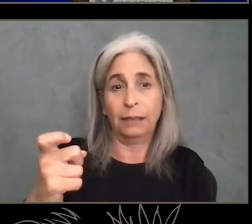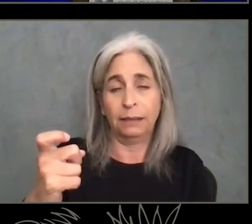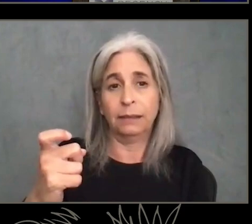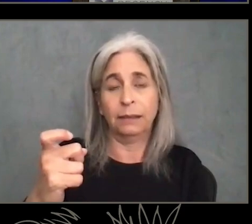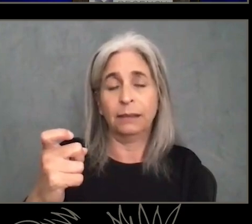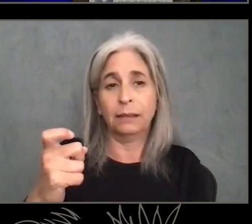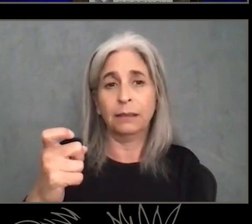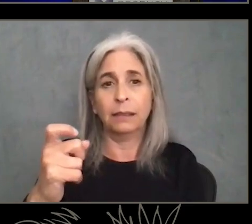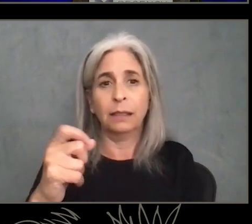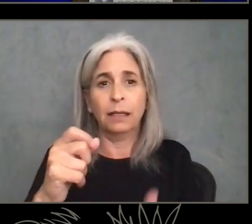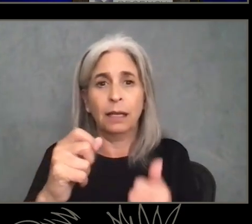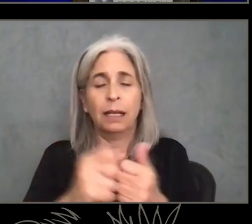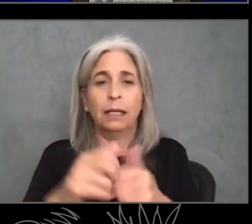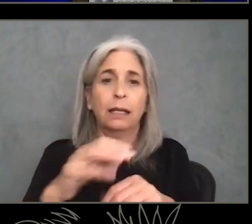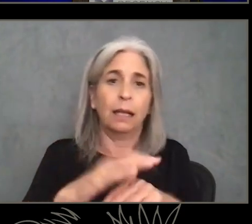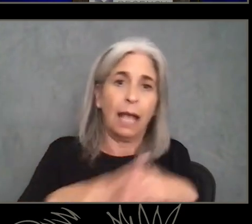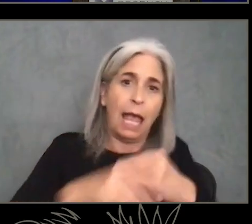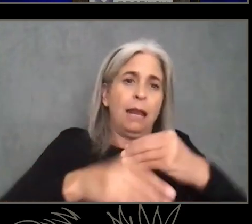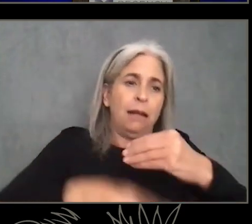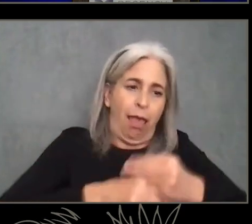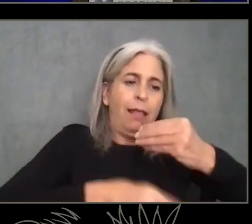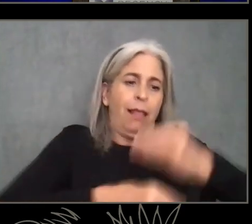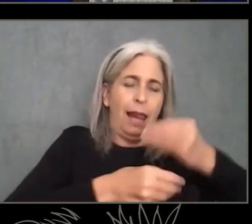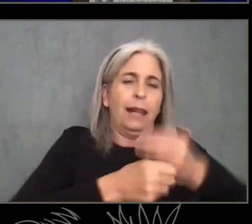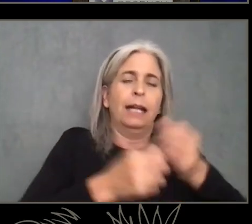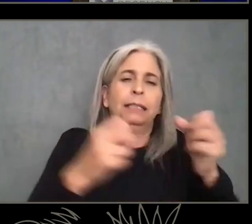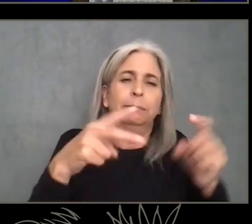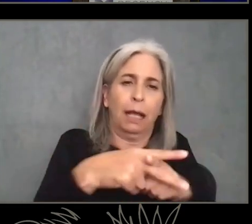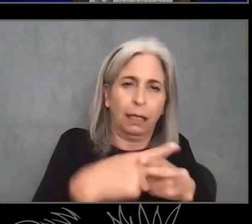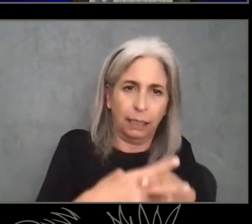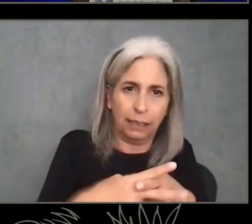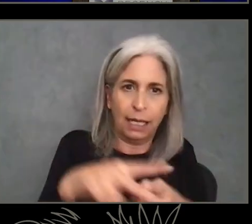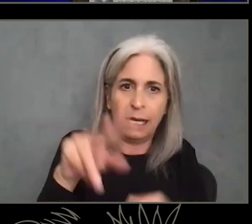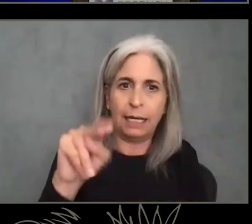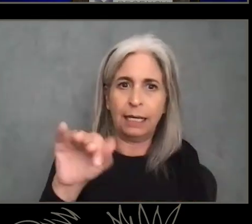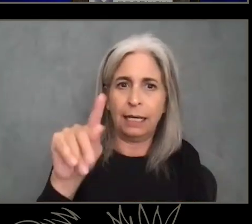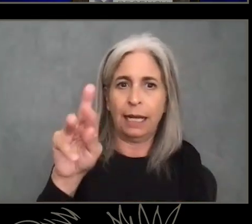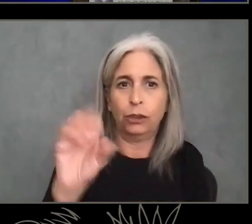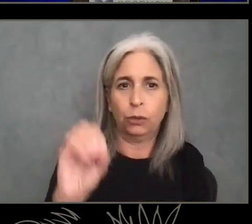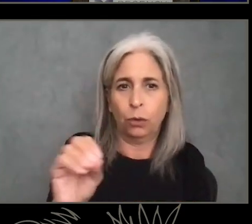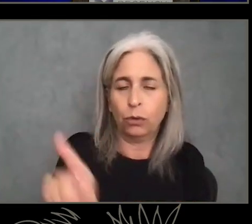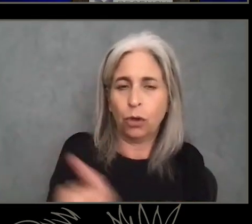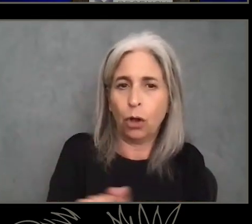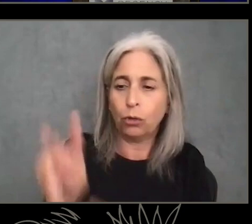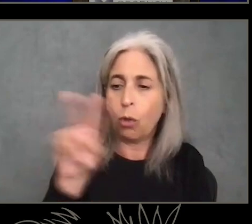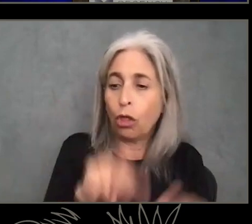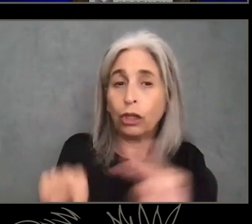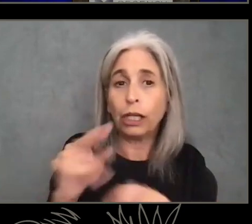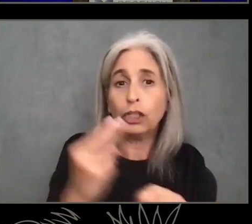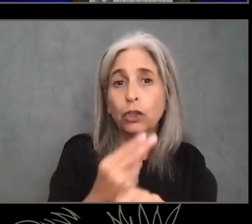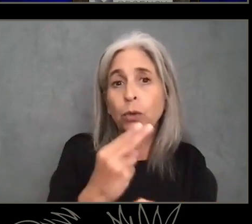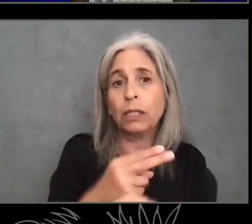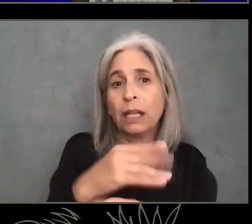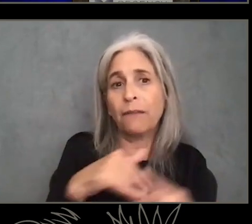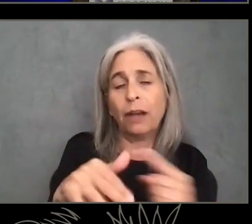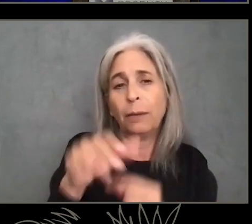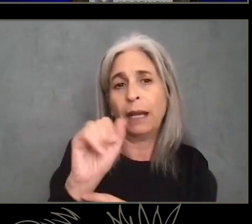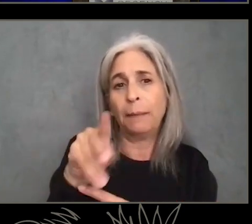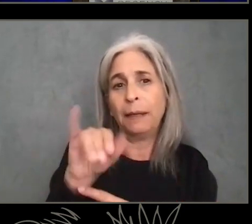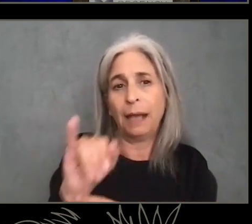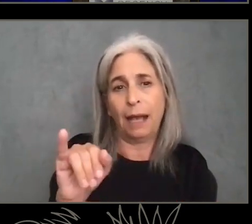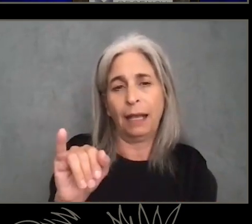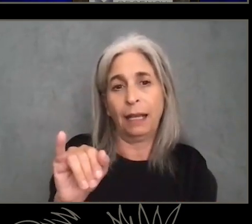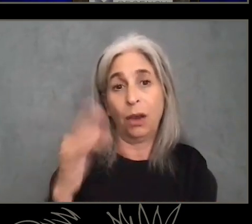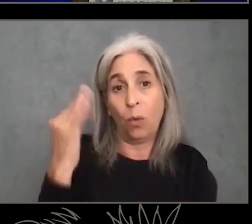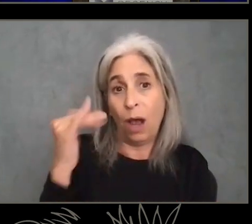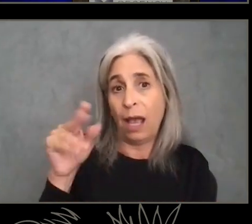Remix plugin is built on top of Vite. And even Nitro is looking at using the environment API, because